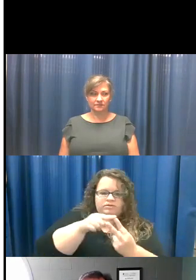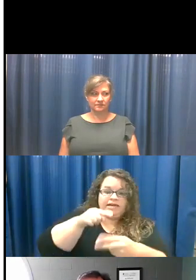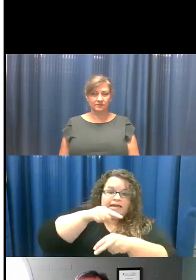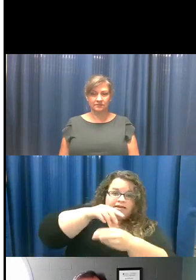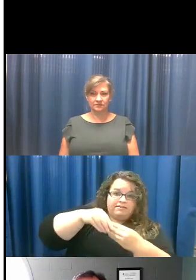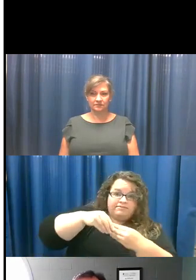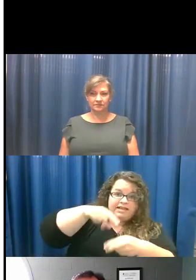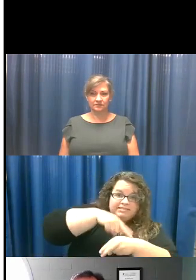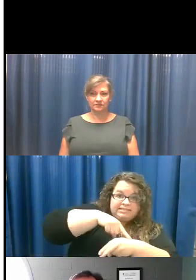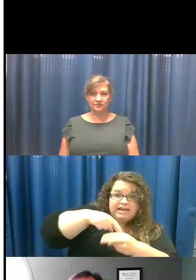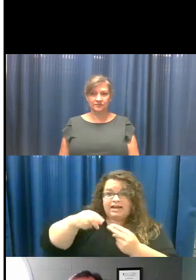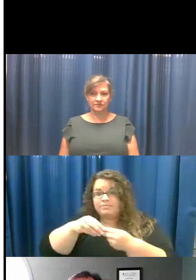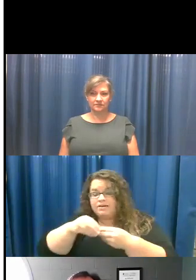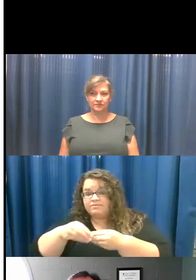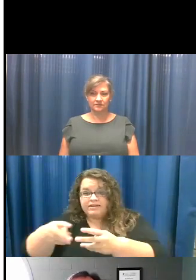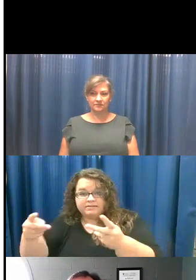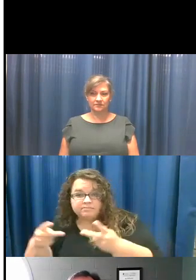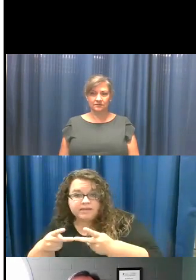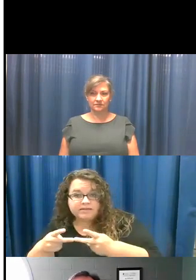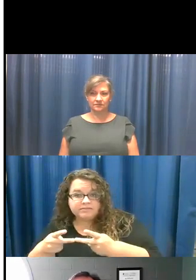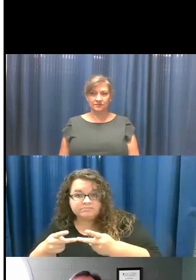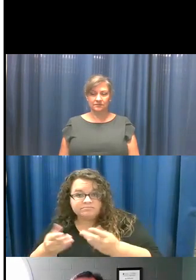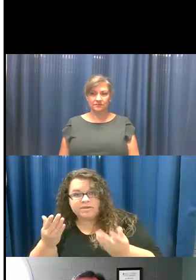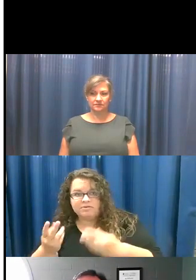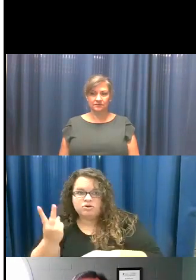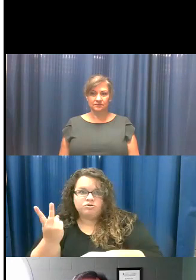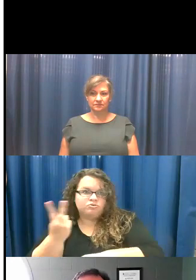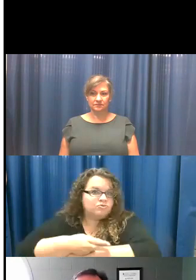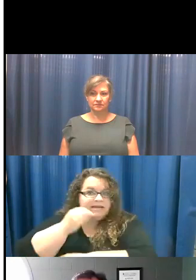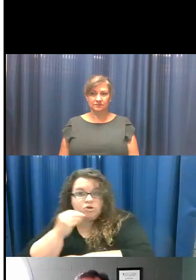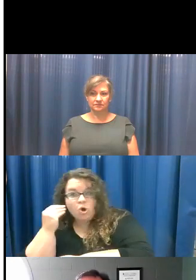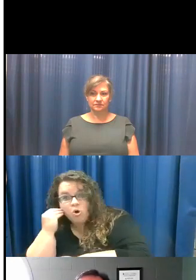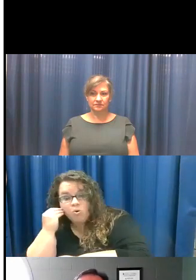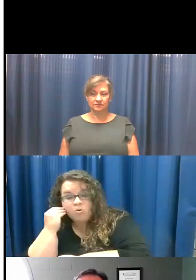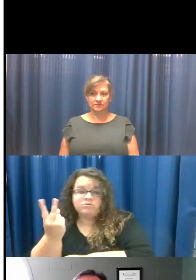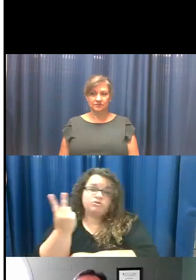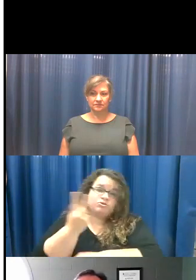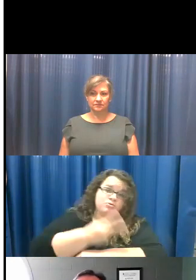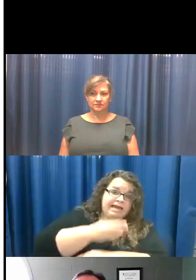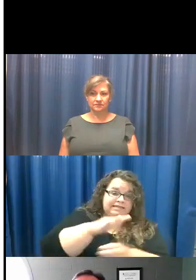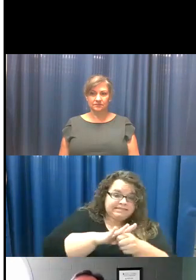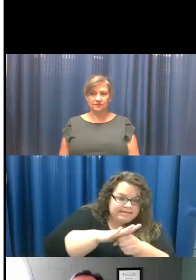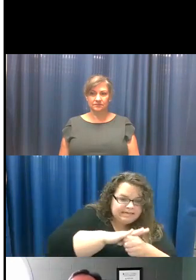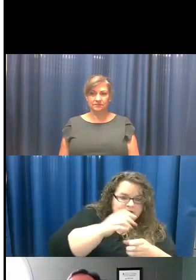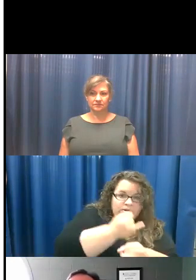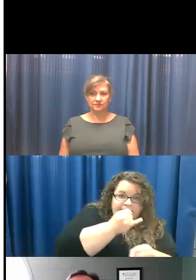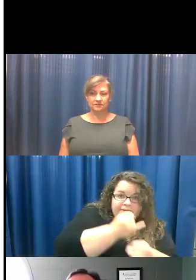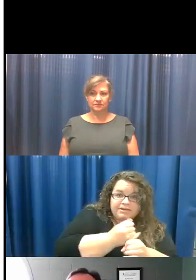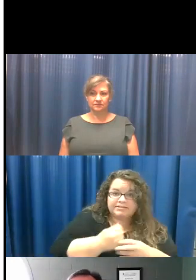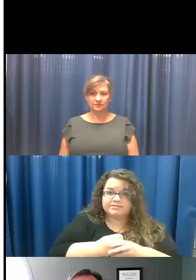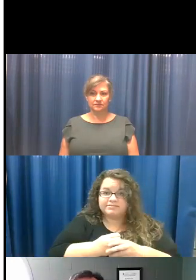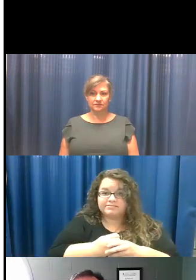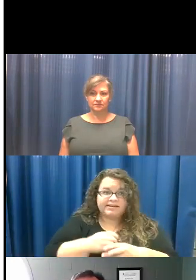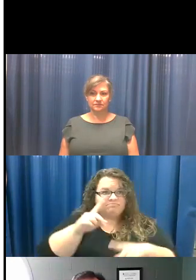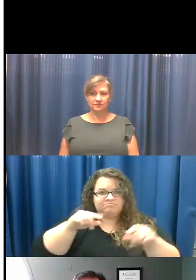remotely and 2 of those on campus. And that's sort of the maximum flex package that someone could have.